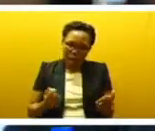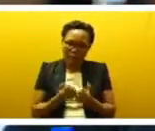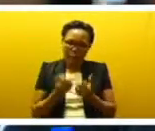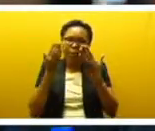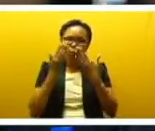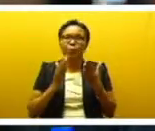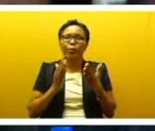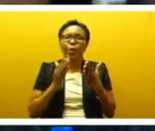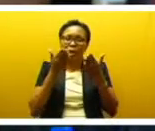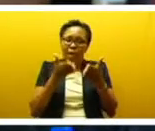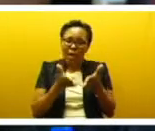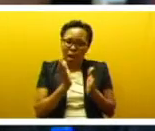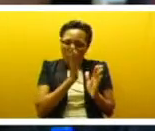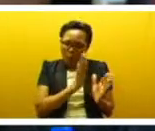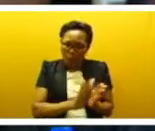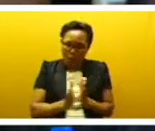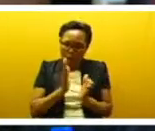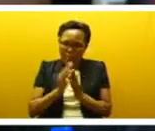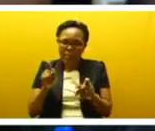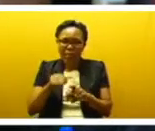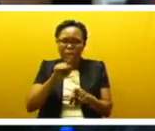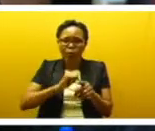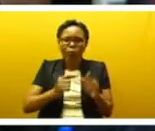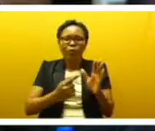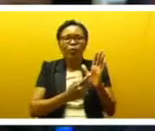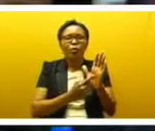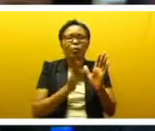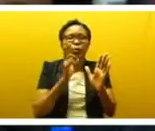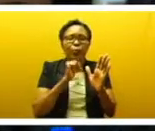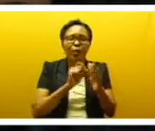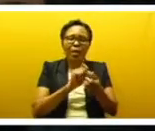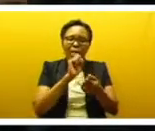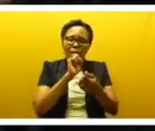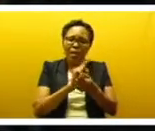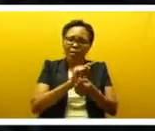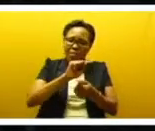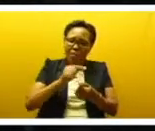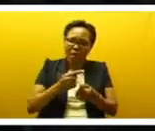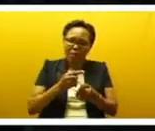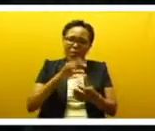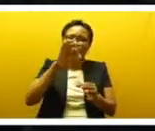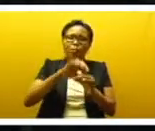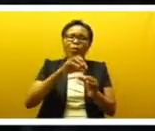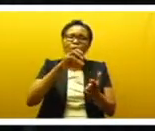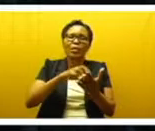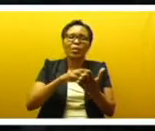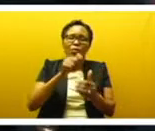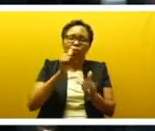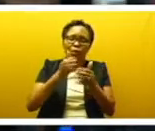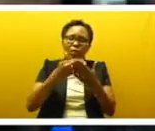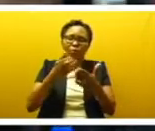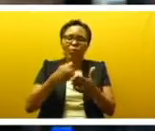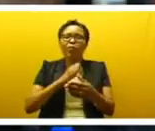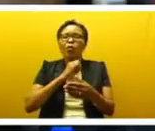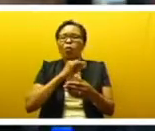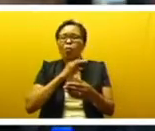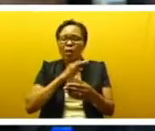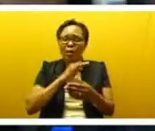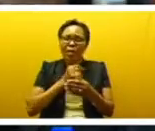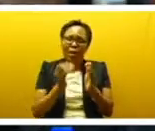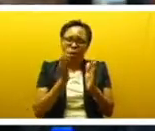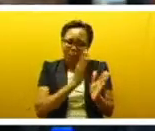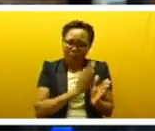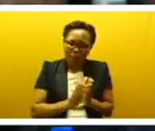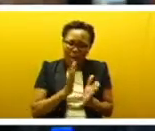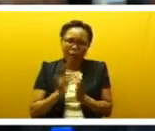staging, and as we have shown, the 11,000 polling stations that we had complained were staged were